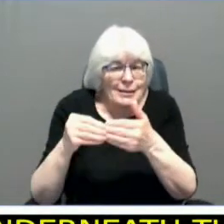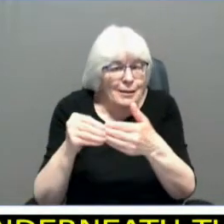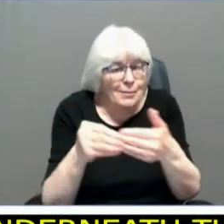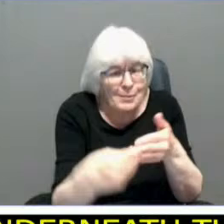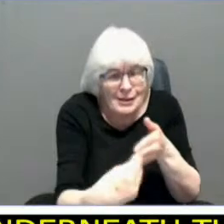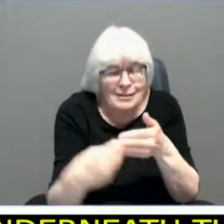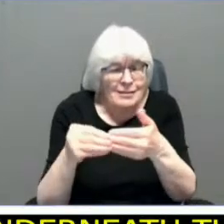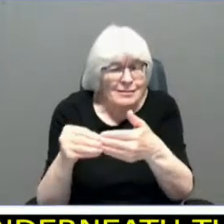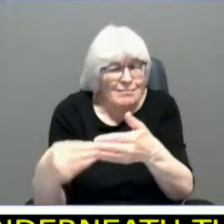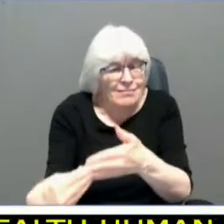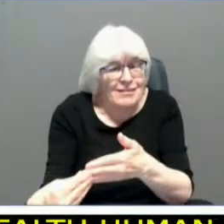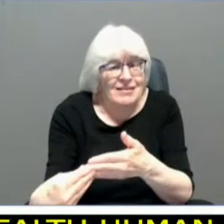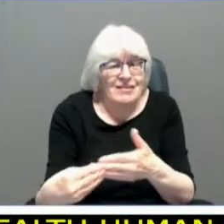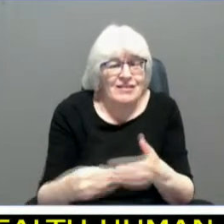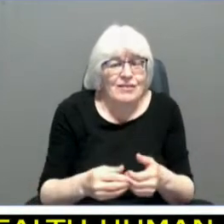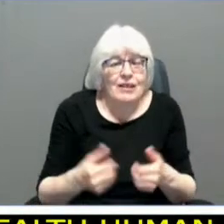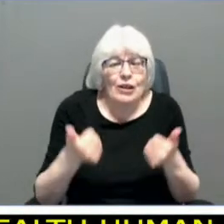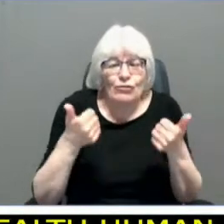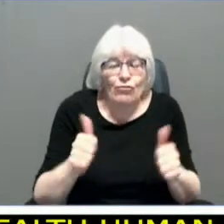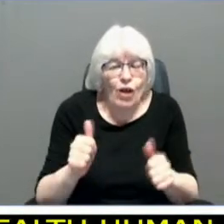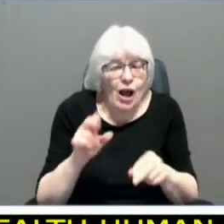better utilize each